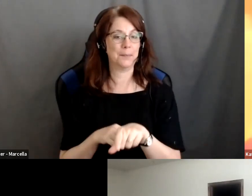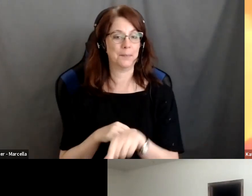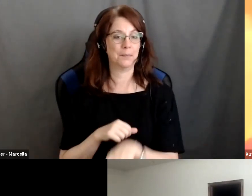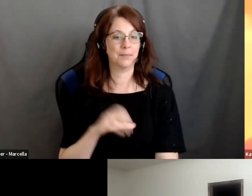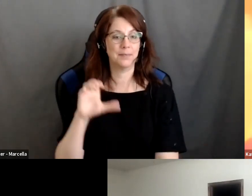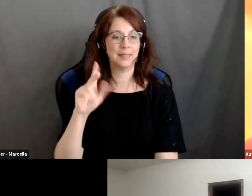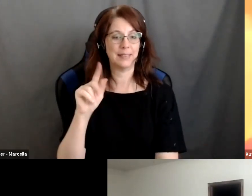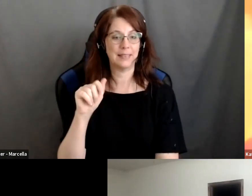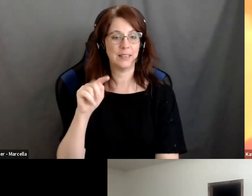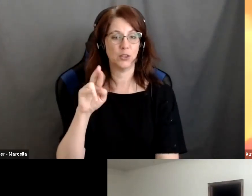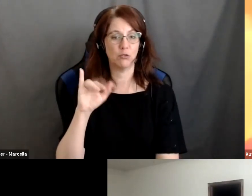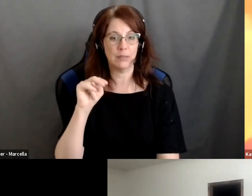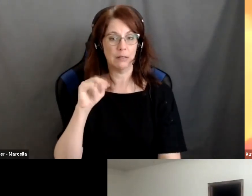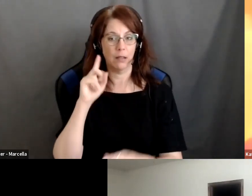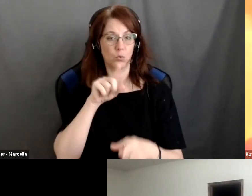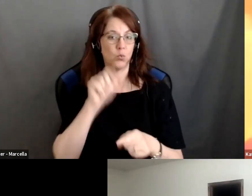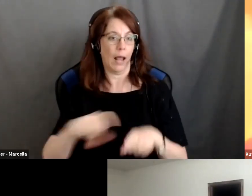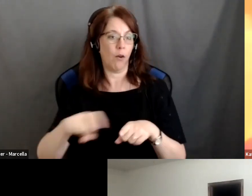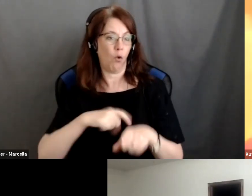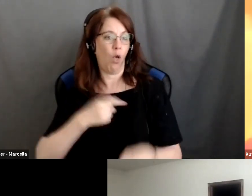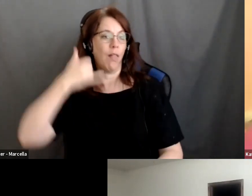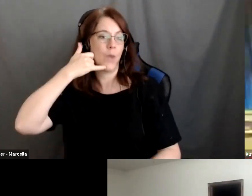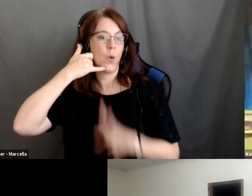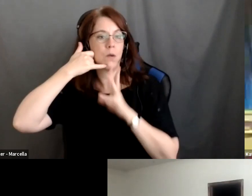Katrina, remember, you can always call in by phone